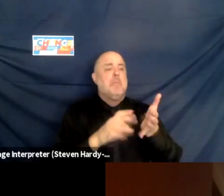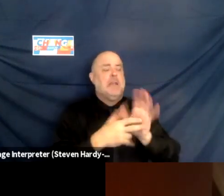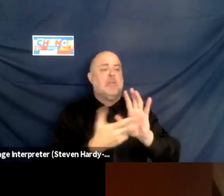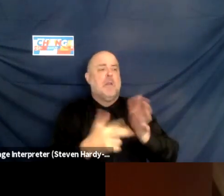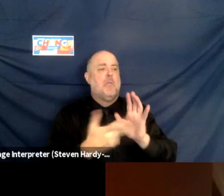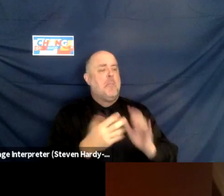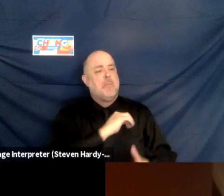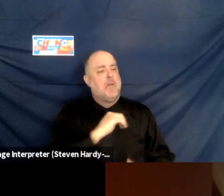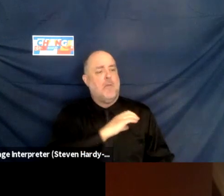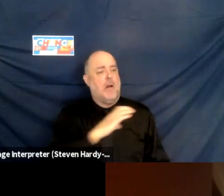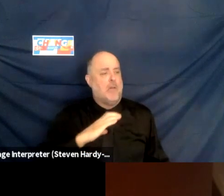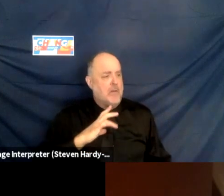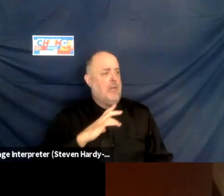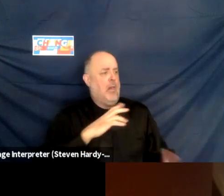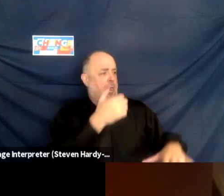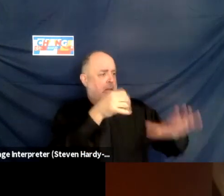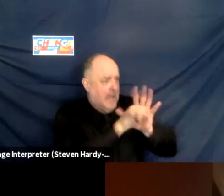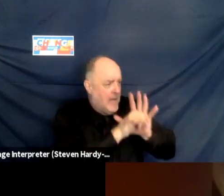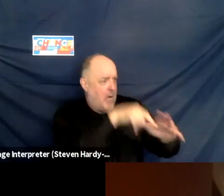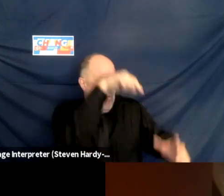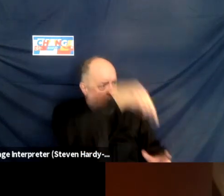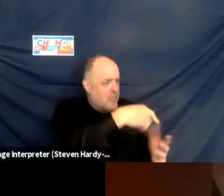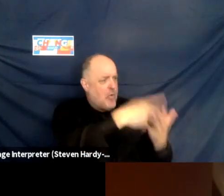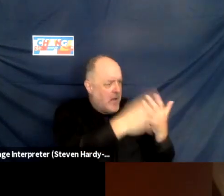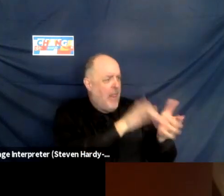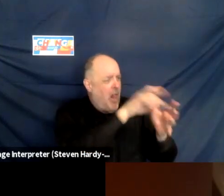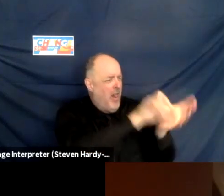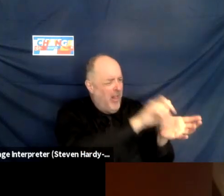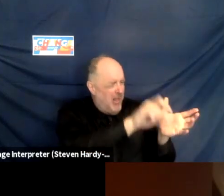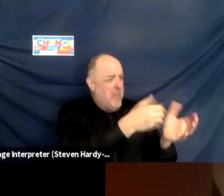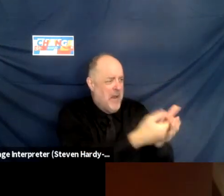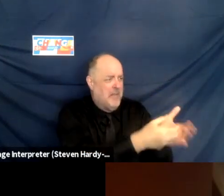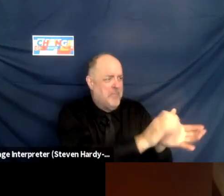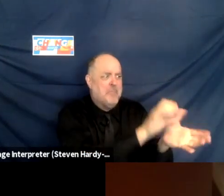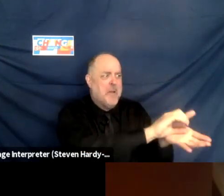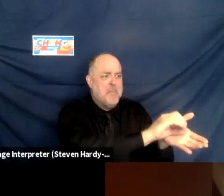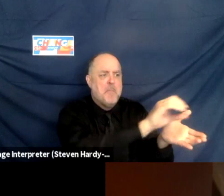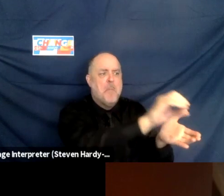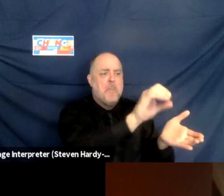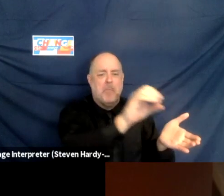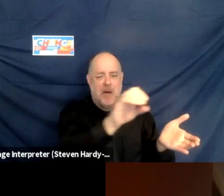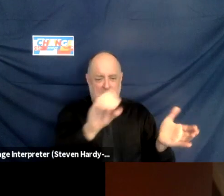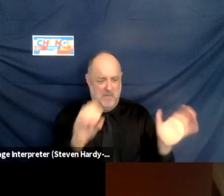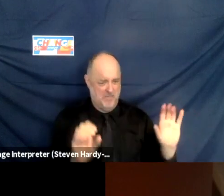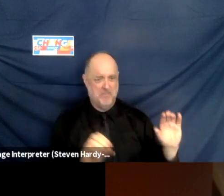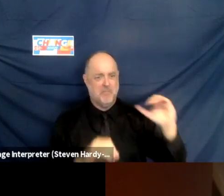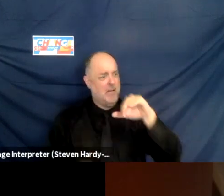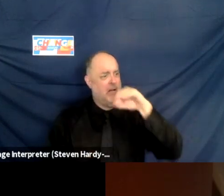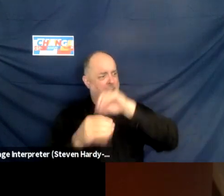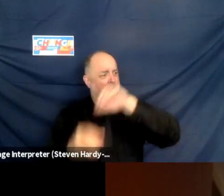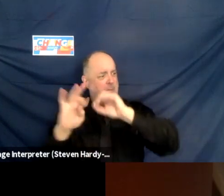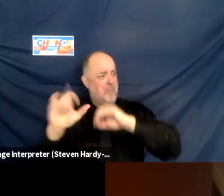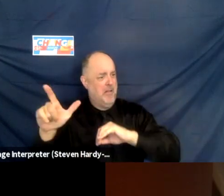get some funding for a specific project. It's not for sure yet, but do, stay on the